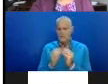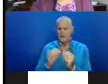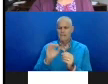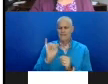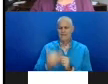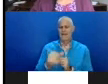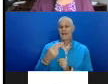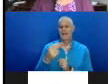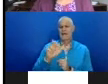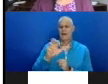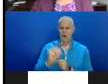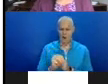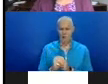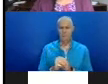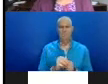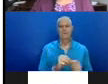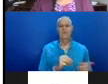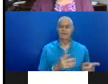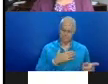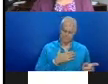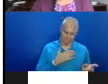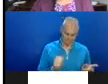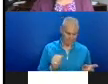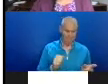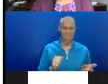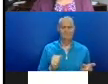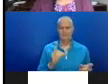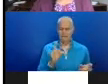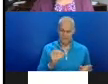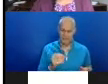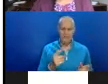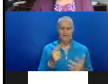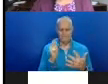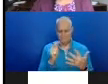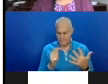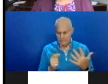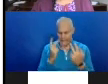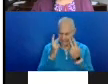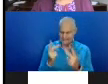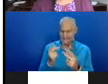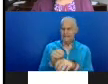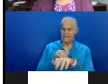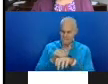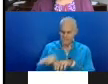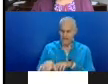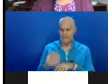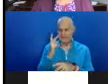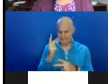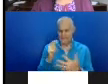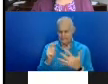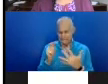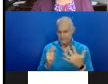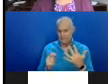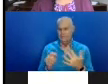Steve going through a process where he was acknowledging what he had what he had done, looking at the effects, and looking at this even as part of the repair process